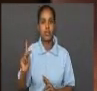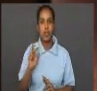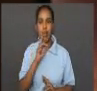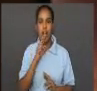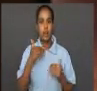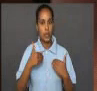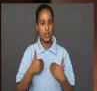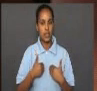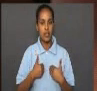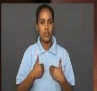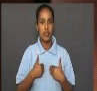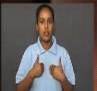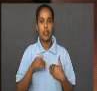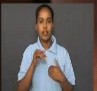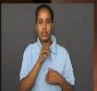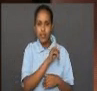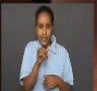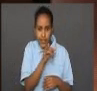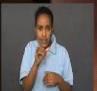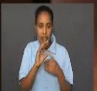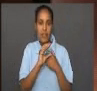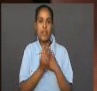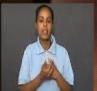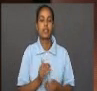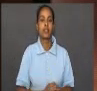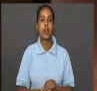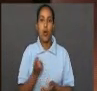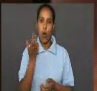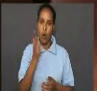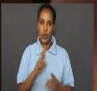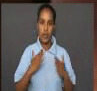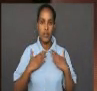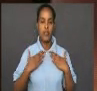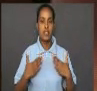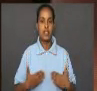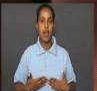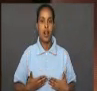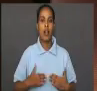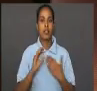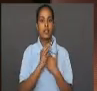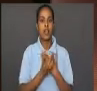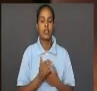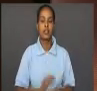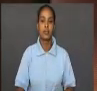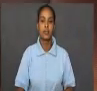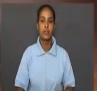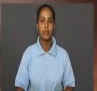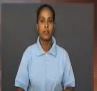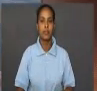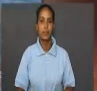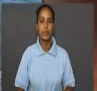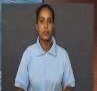are present in the same phase or physical state.